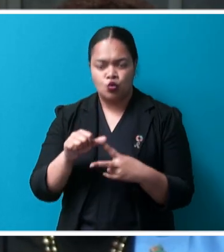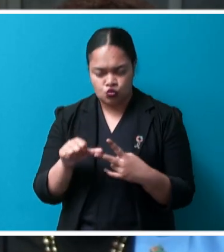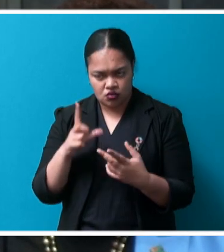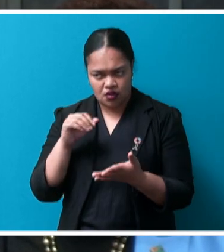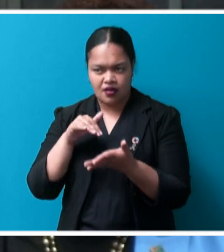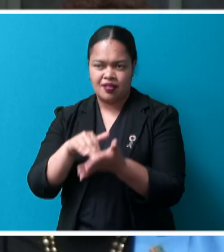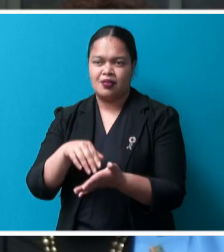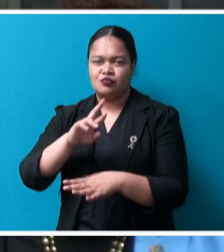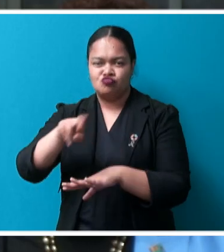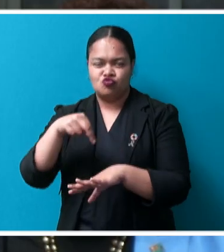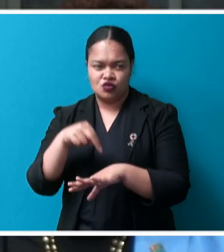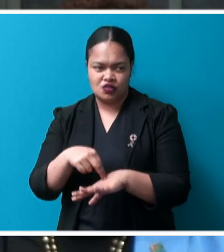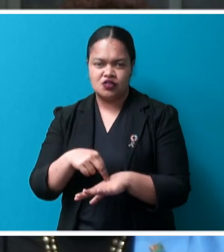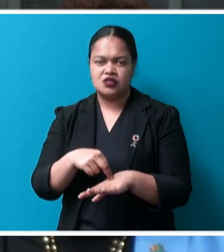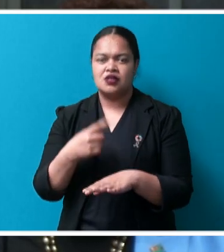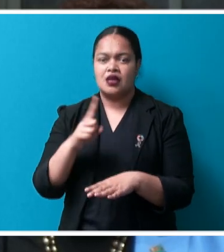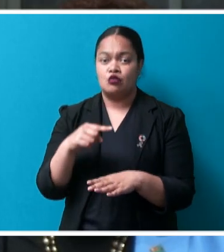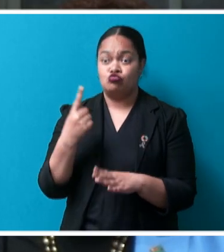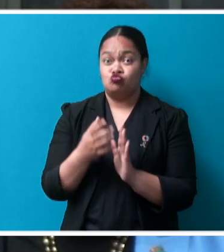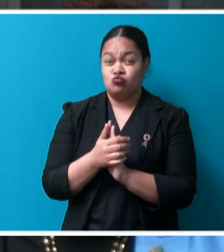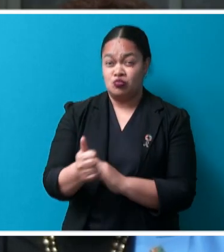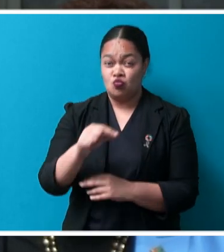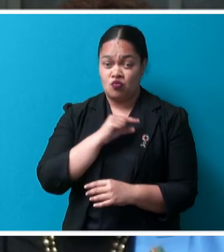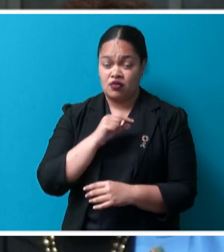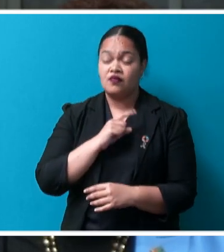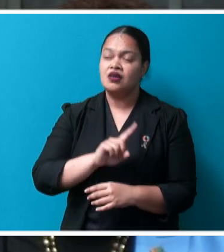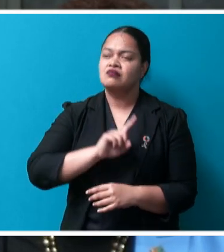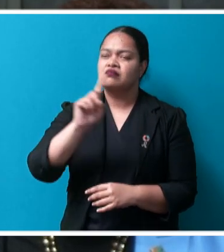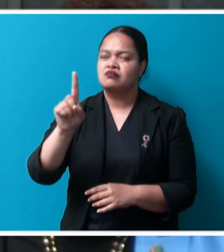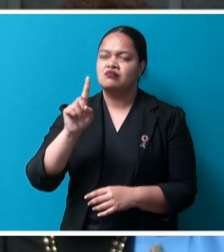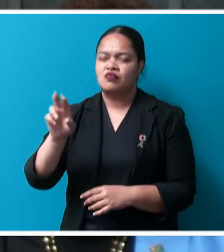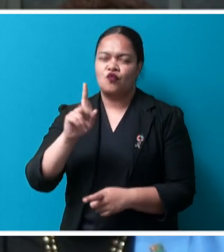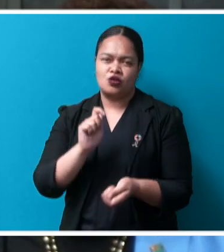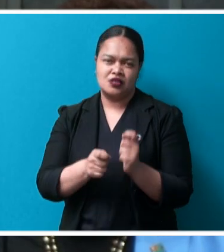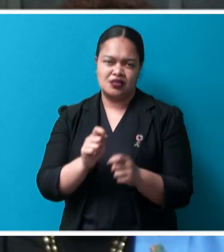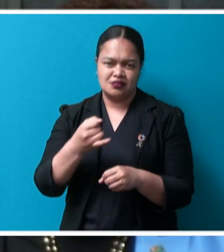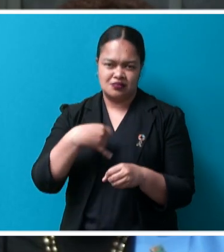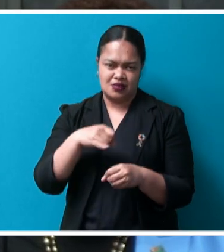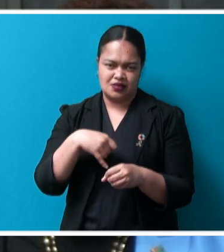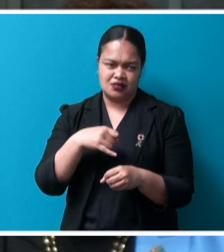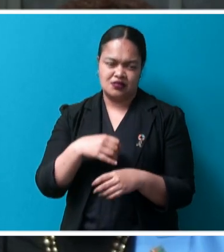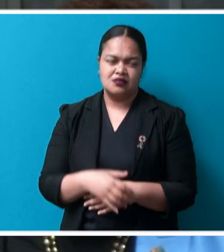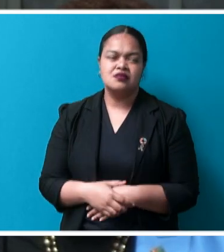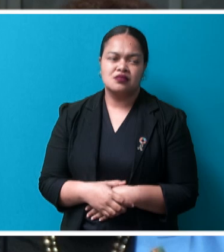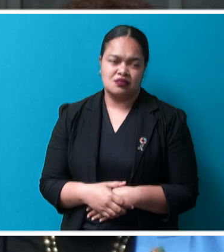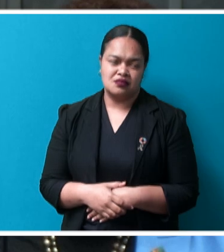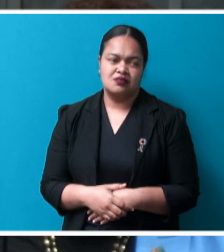can send their specimens over to Fiji for testing. But that is something we